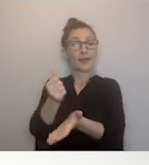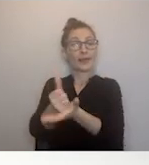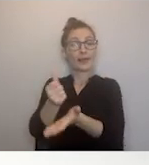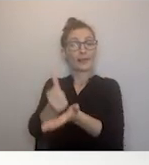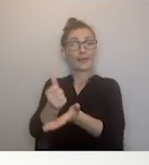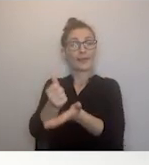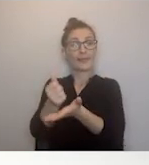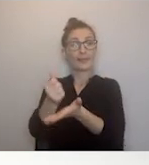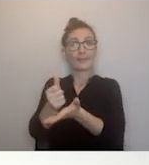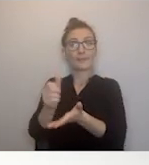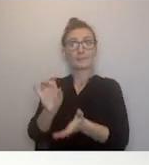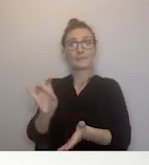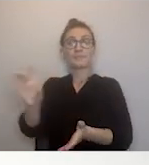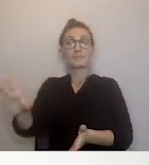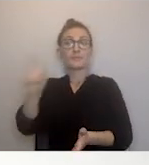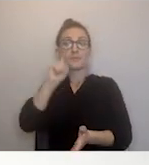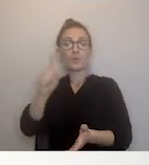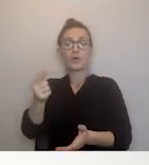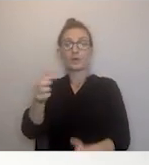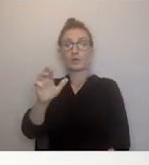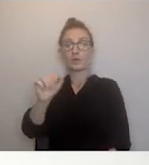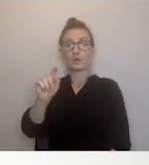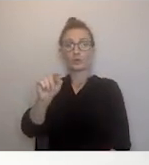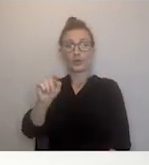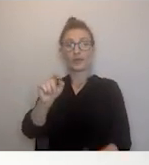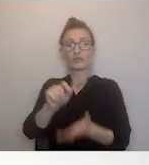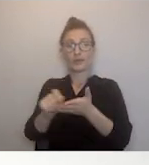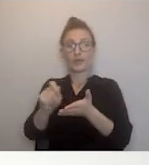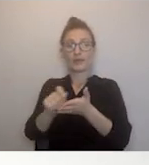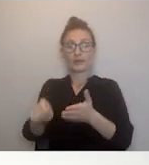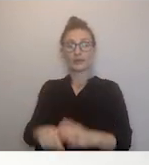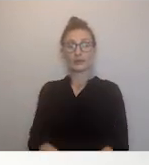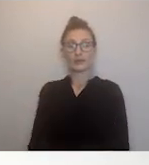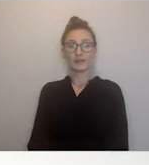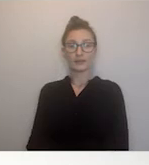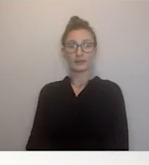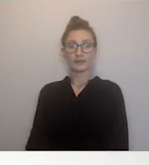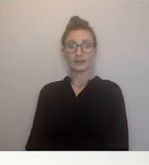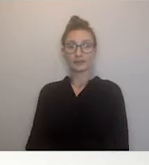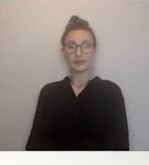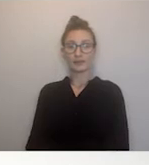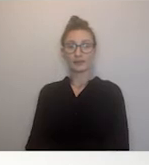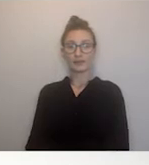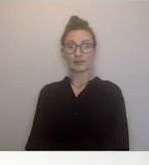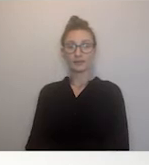able to get you some help in regards to grant writing for sure.